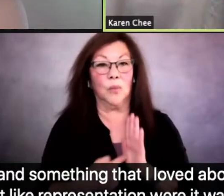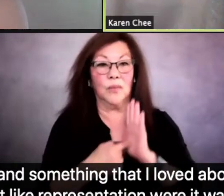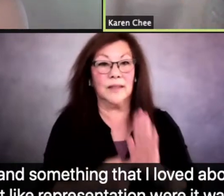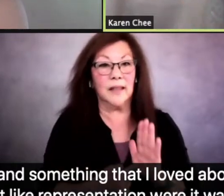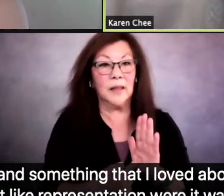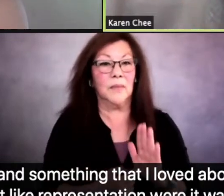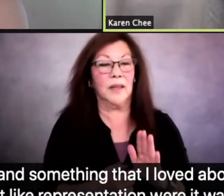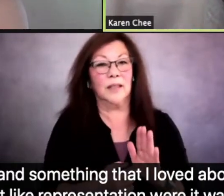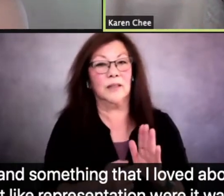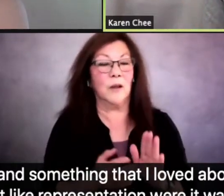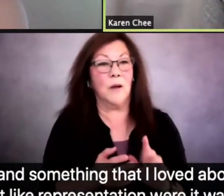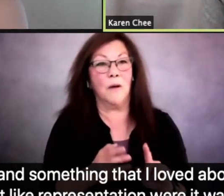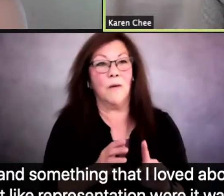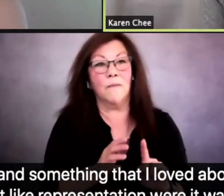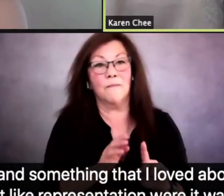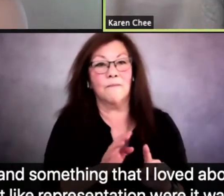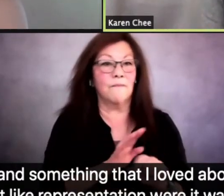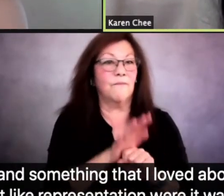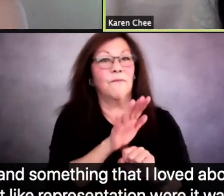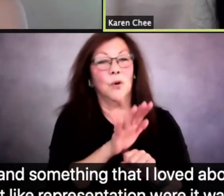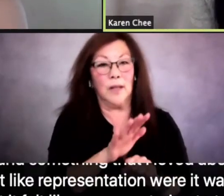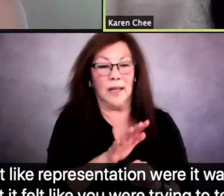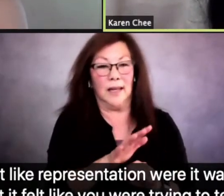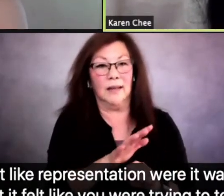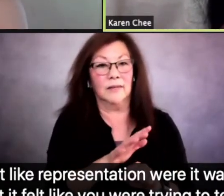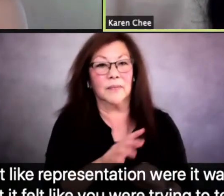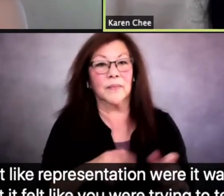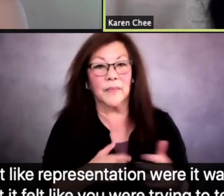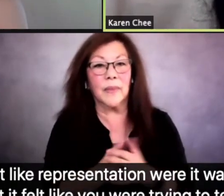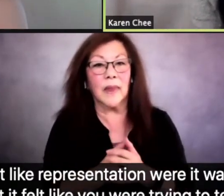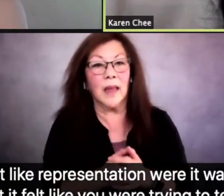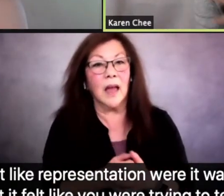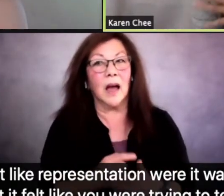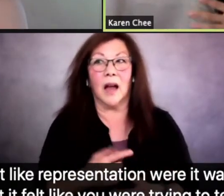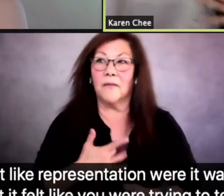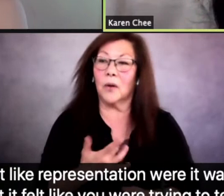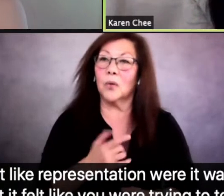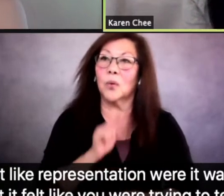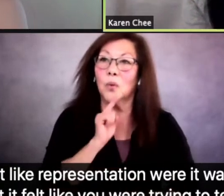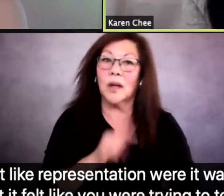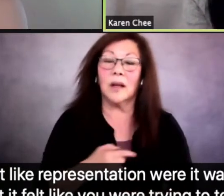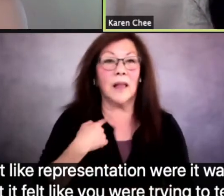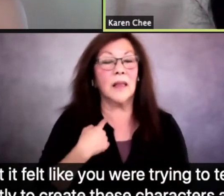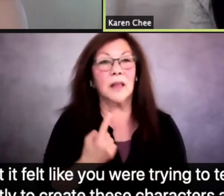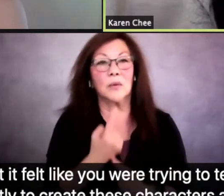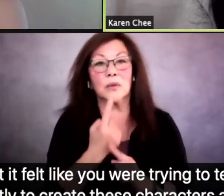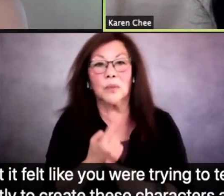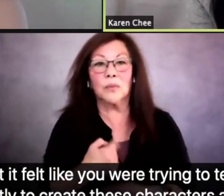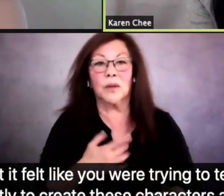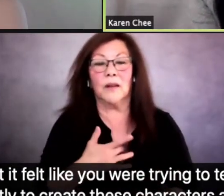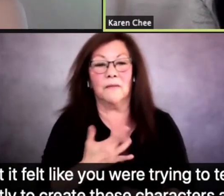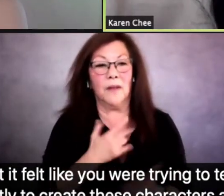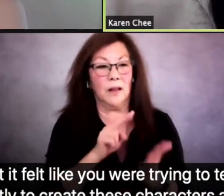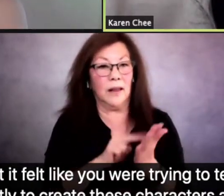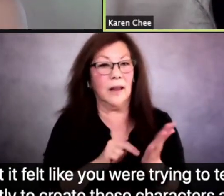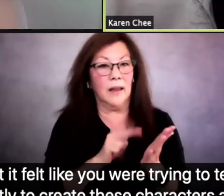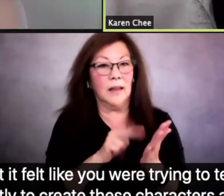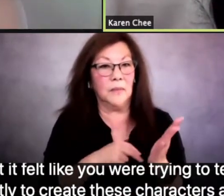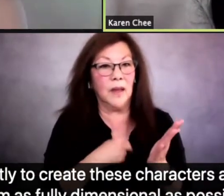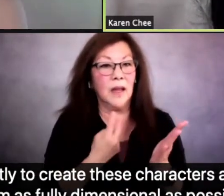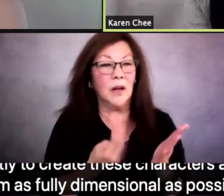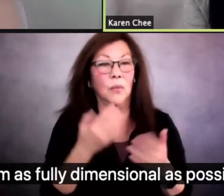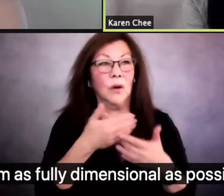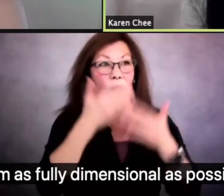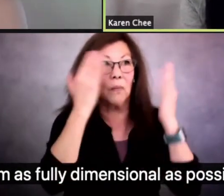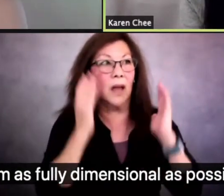fully dimensionally as possible. And I think because of that, it felt really real. You know, I think there were moments where even like maybe the magical realism sort of went over my head, because I